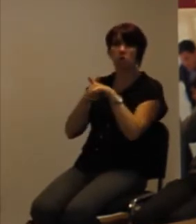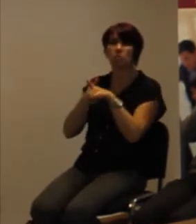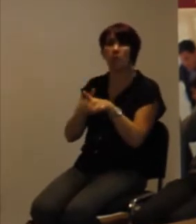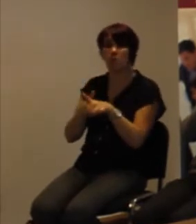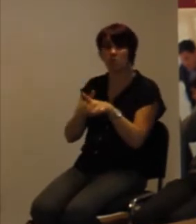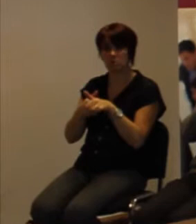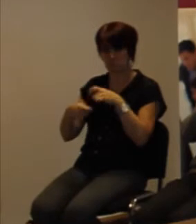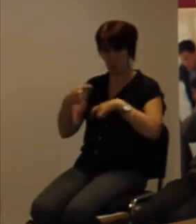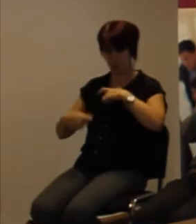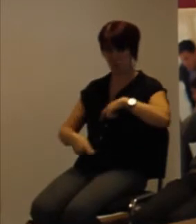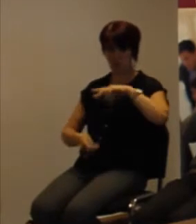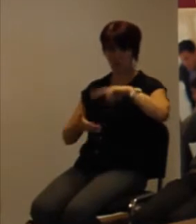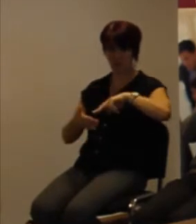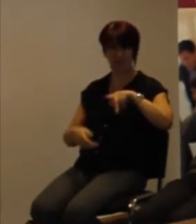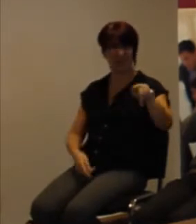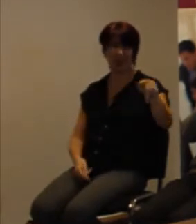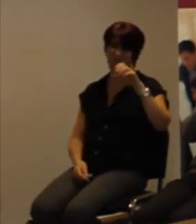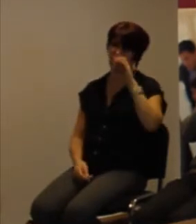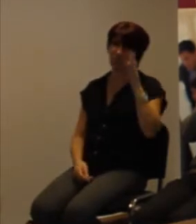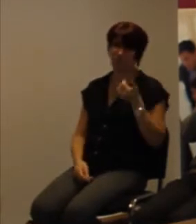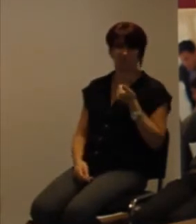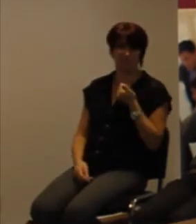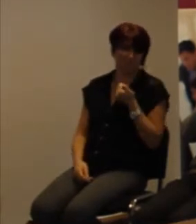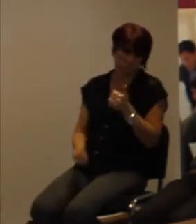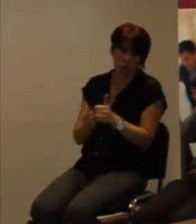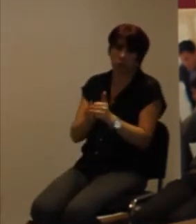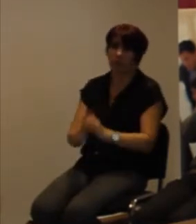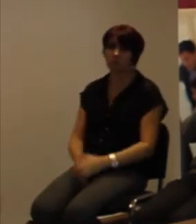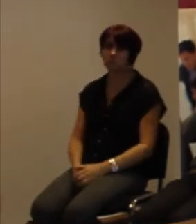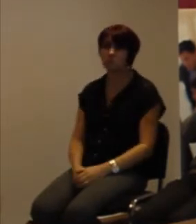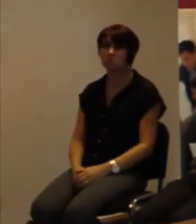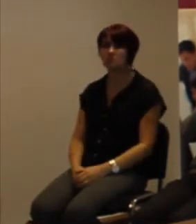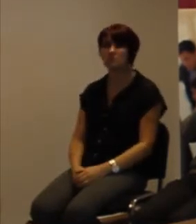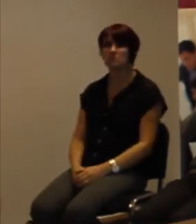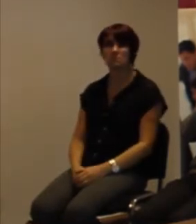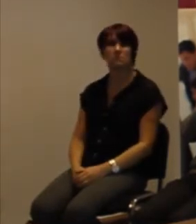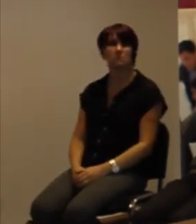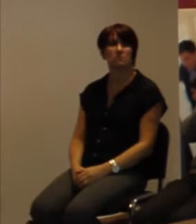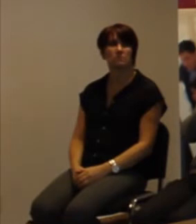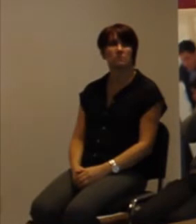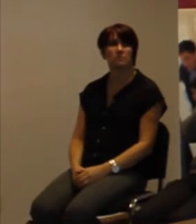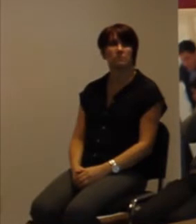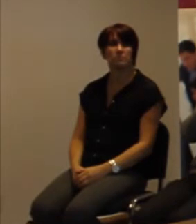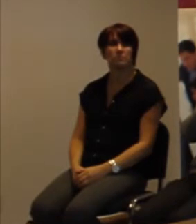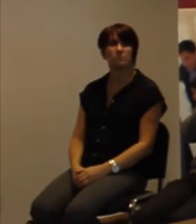support, as the reader? I would imagine that would probably be suitable, yeah. Yeah. I'd imagine that would be suitable.